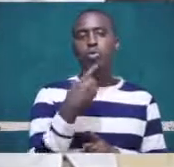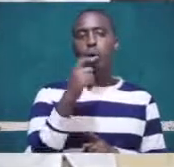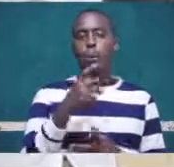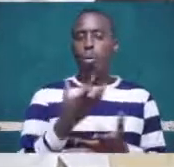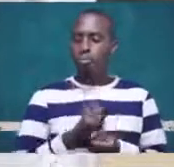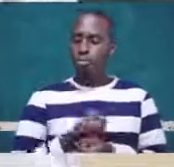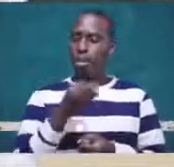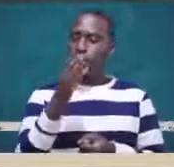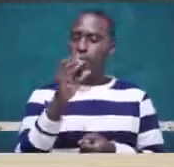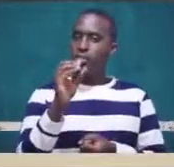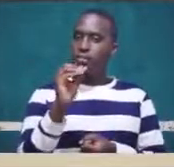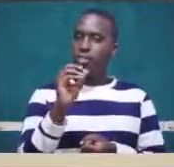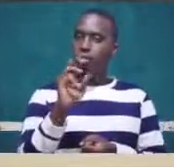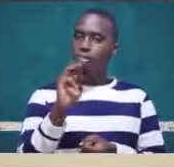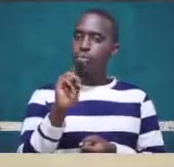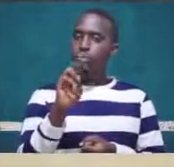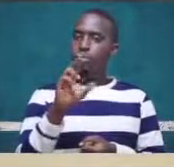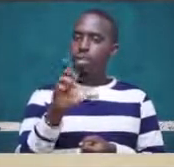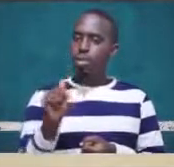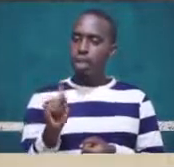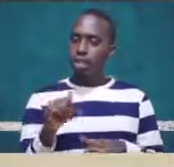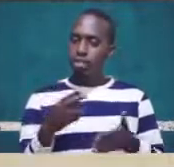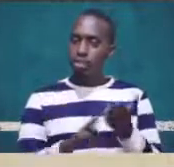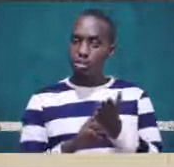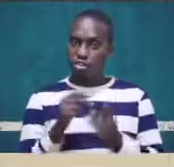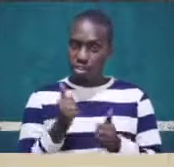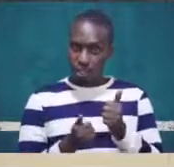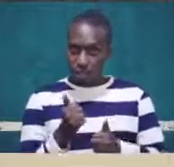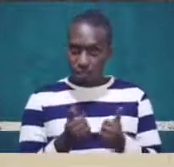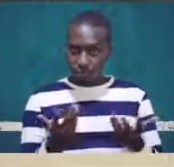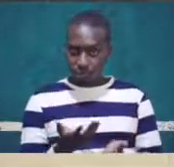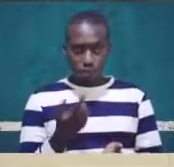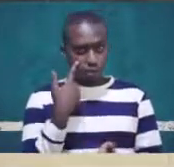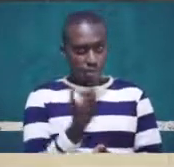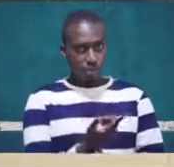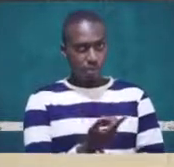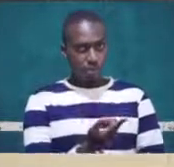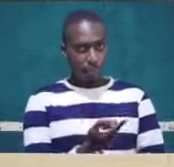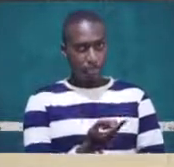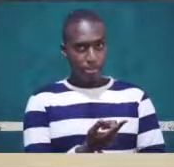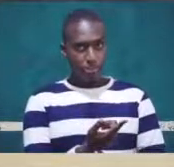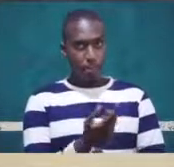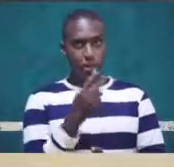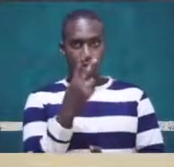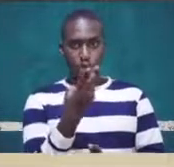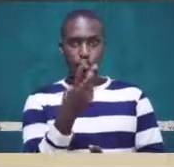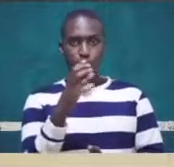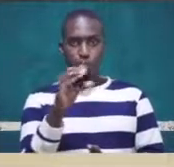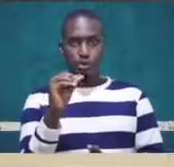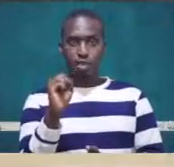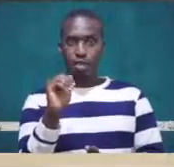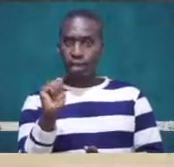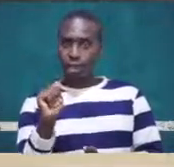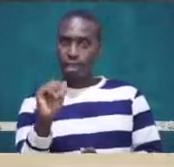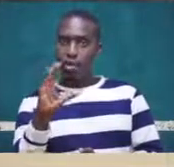the formula which is there. Which formula can you apply? You see, 2 times cosine A